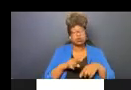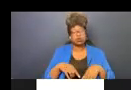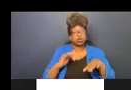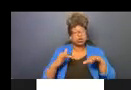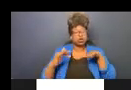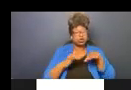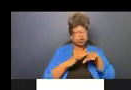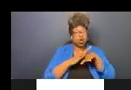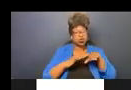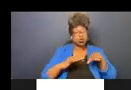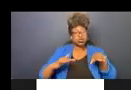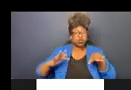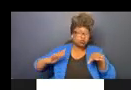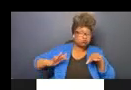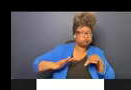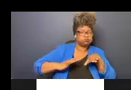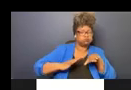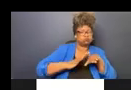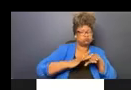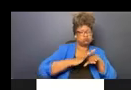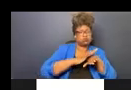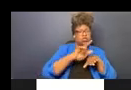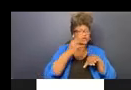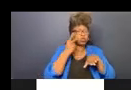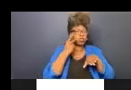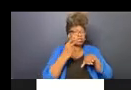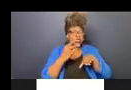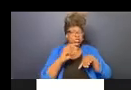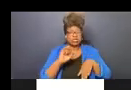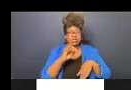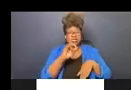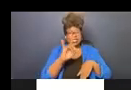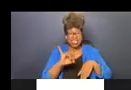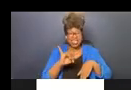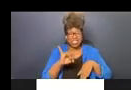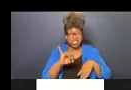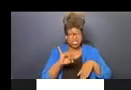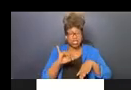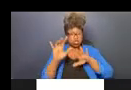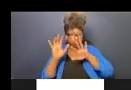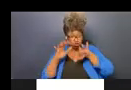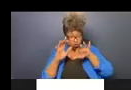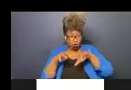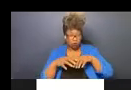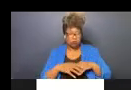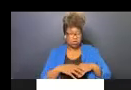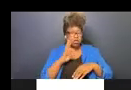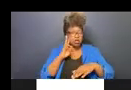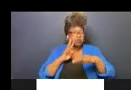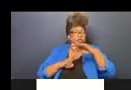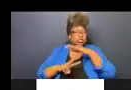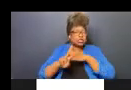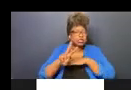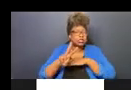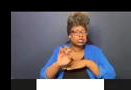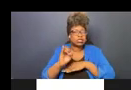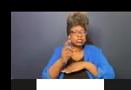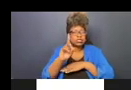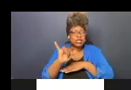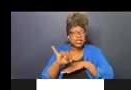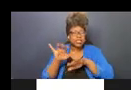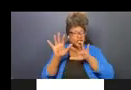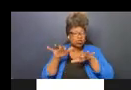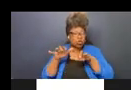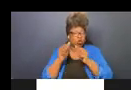well. So here you can see the Sandy storm surge, as well as a projected Sandy storm with